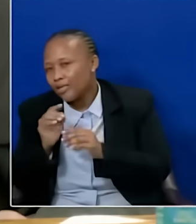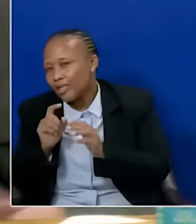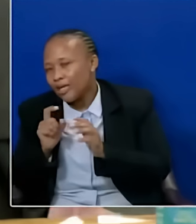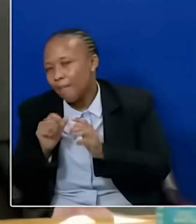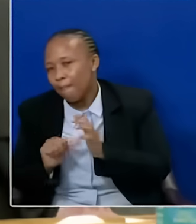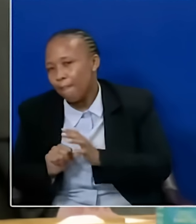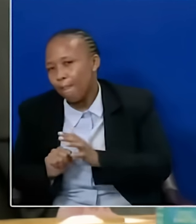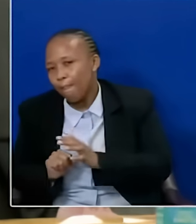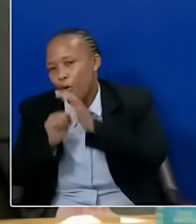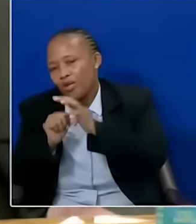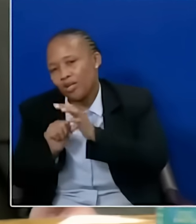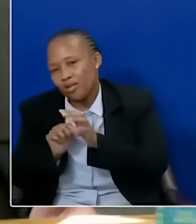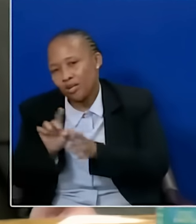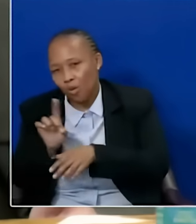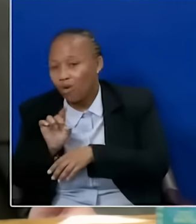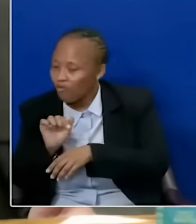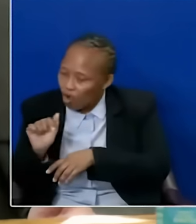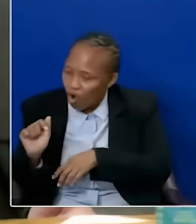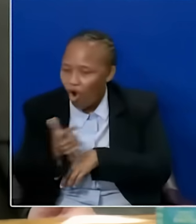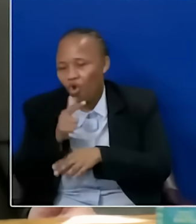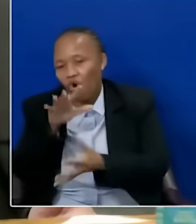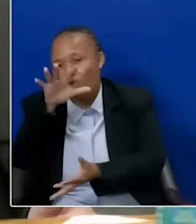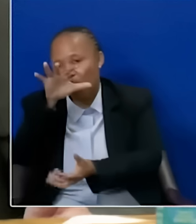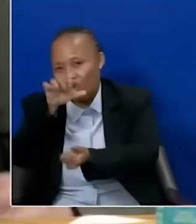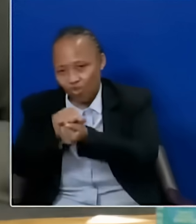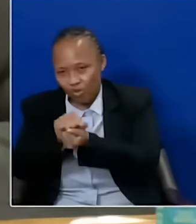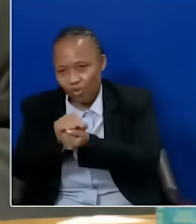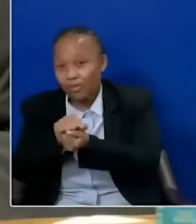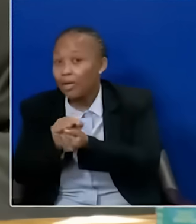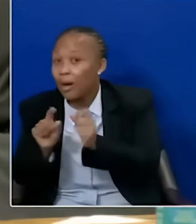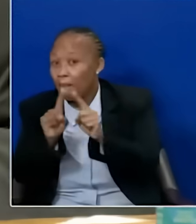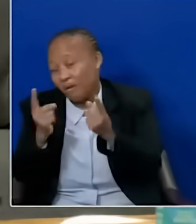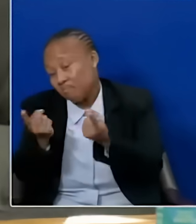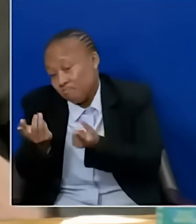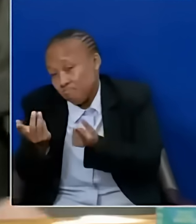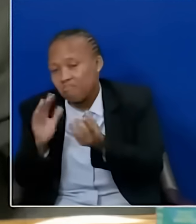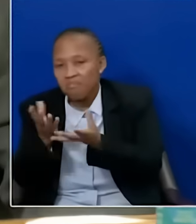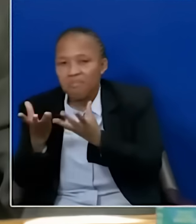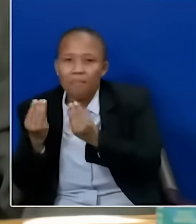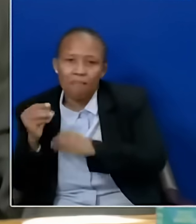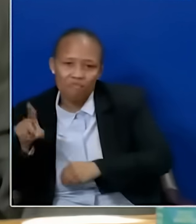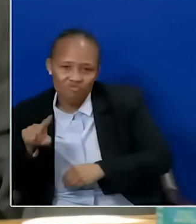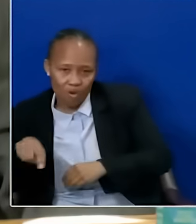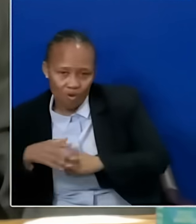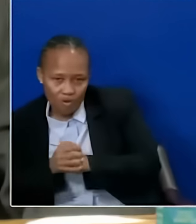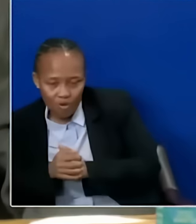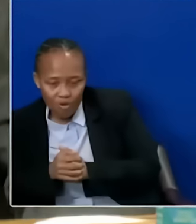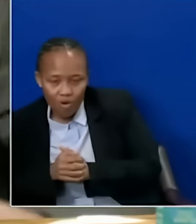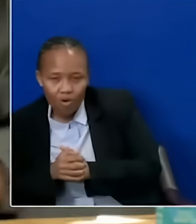conclusions, and that's the one that he got wrong. So it does seem to me